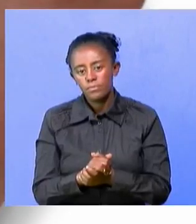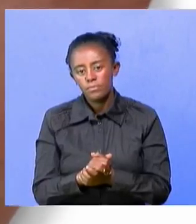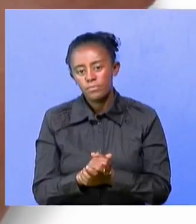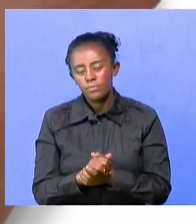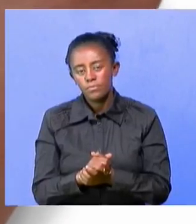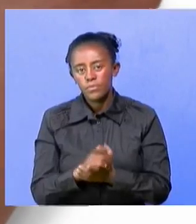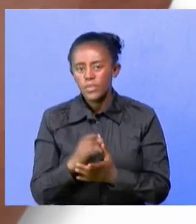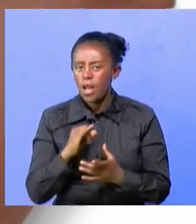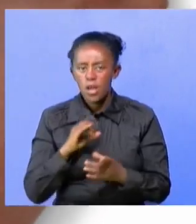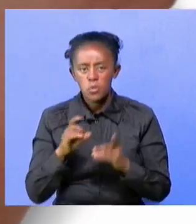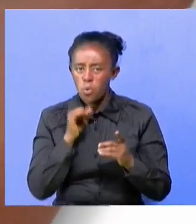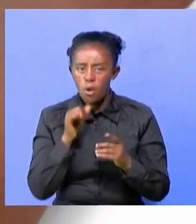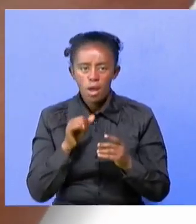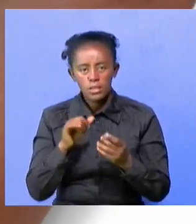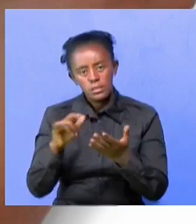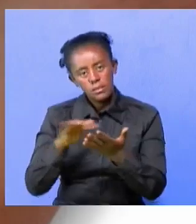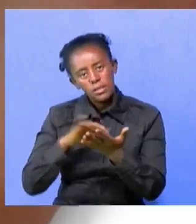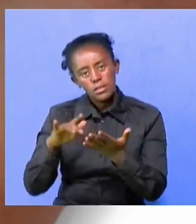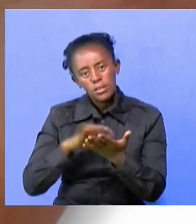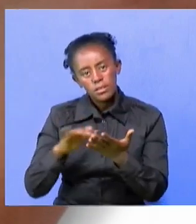studying